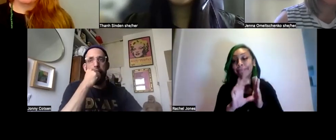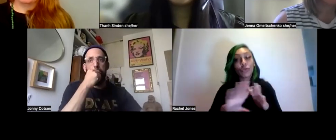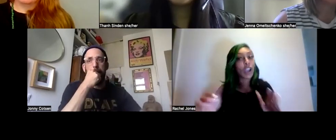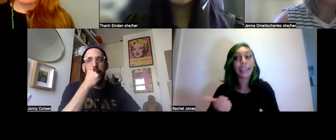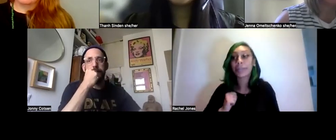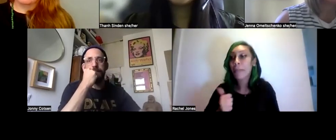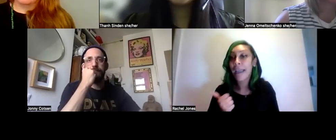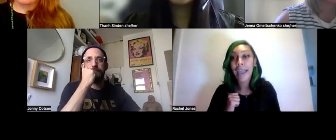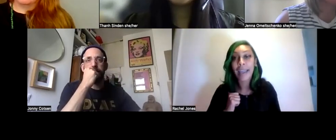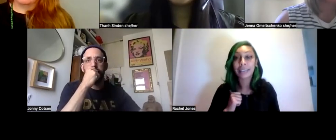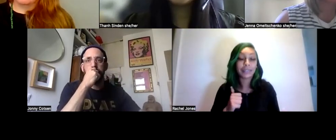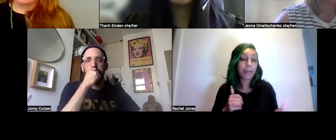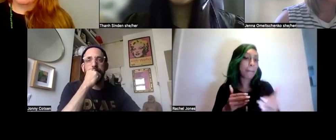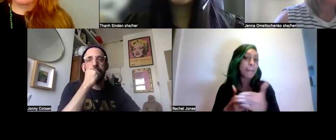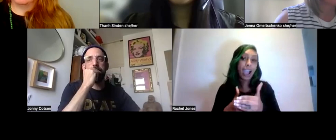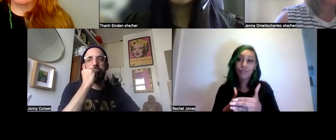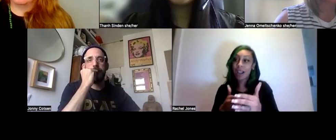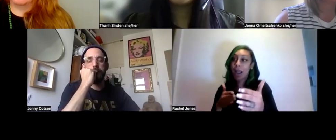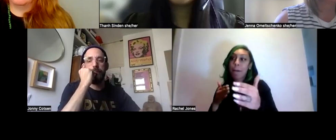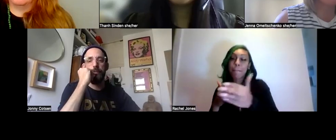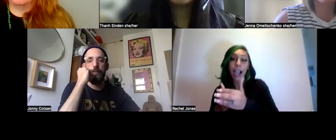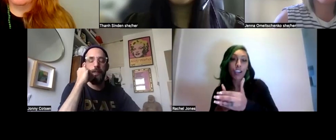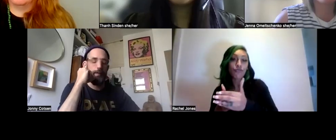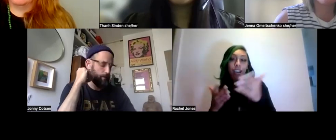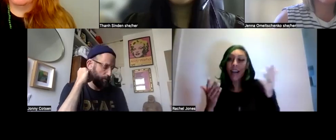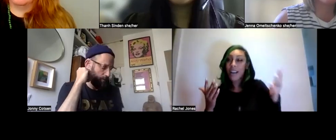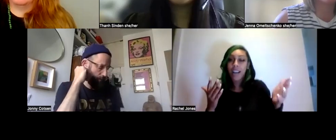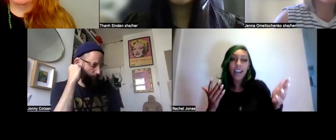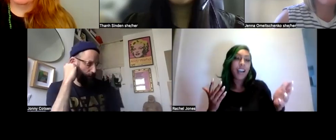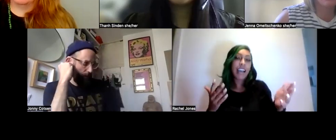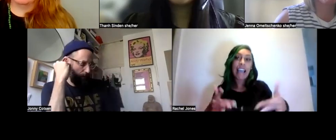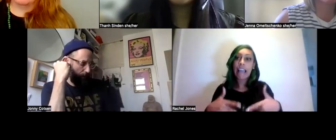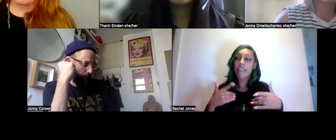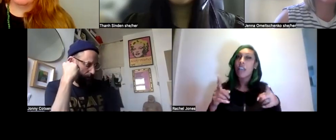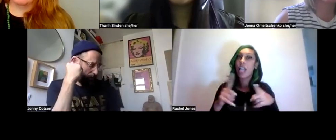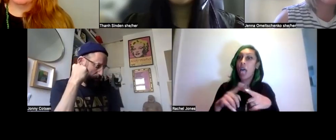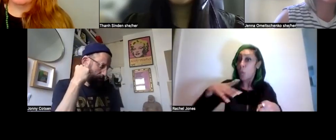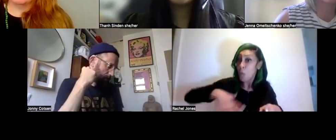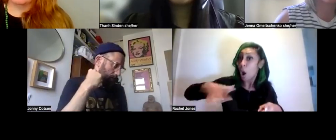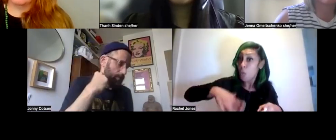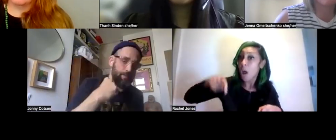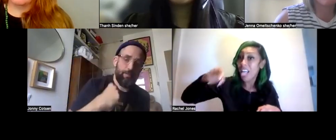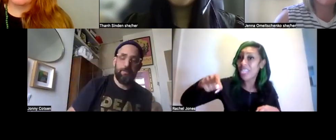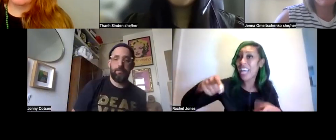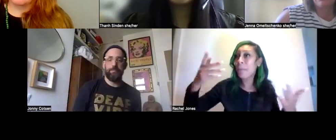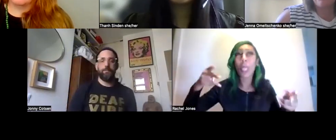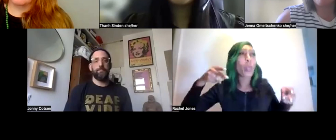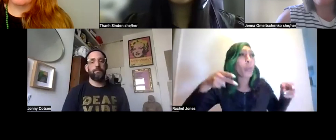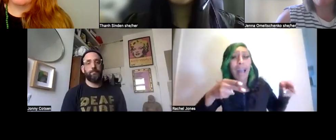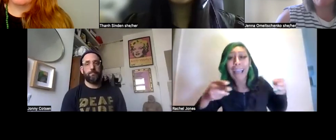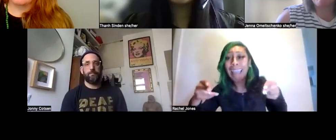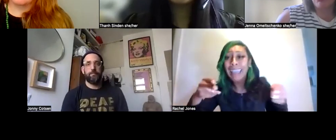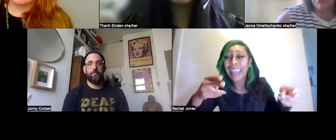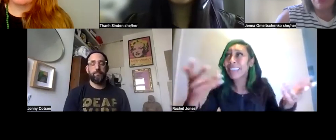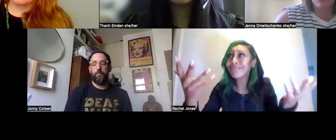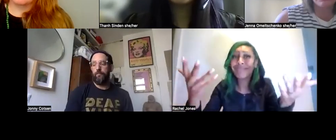unexpected barriers and hurdles. Sometimes it feels like the will is there, but the way is unclear.